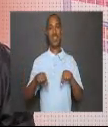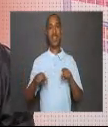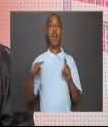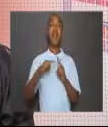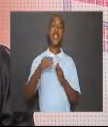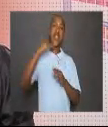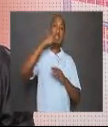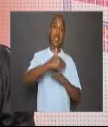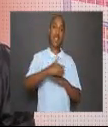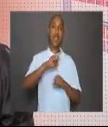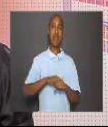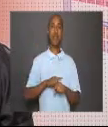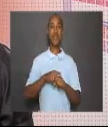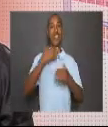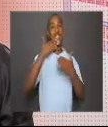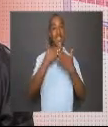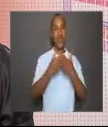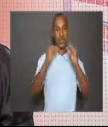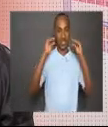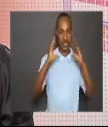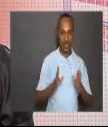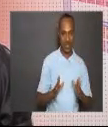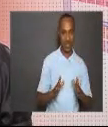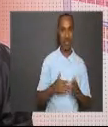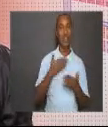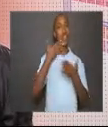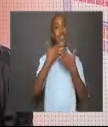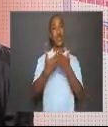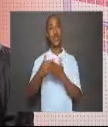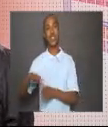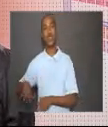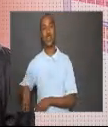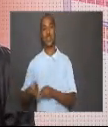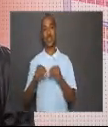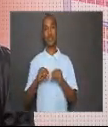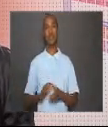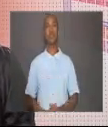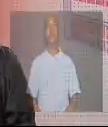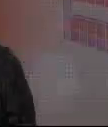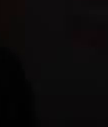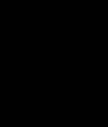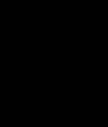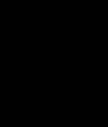Until next time, thank you, teacher. Thank you, students.